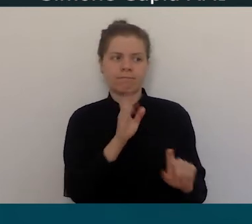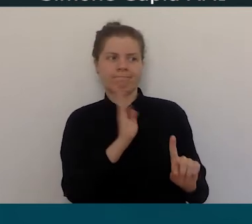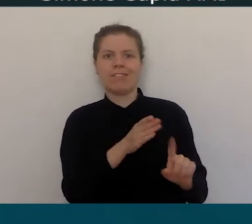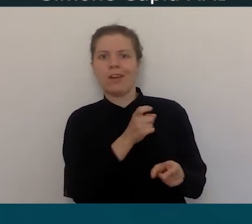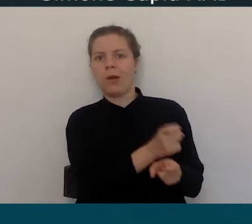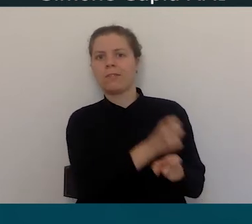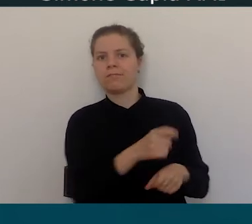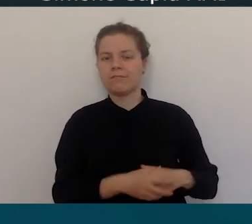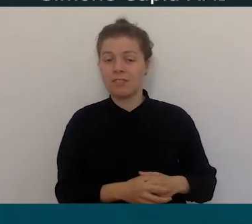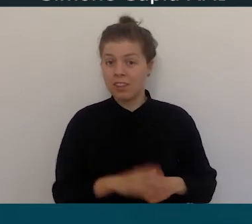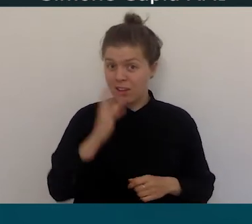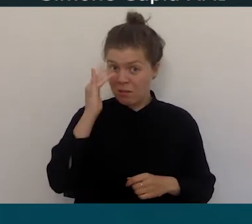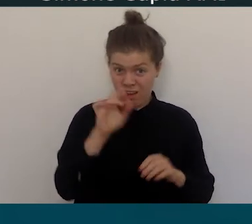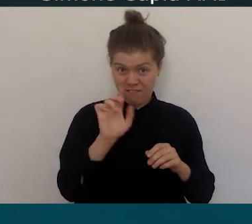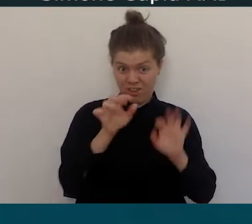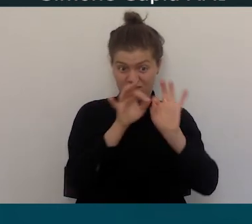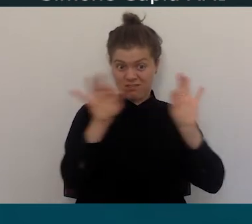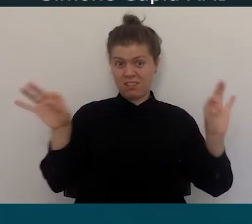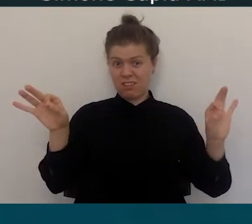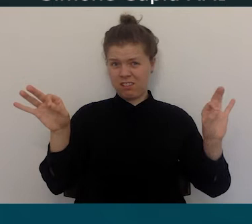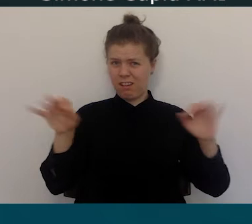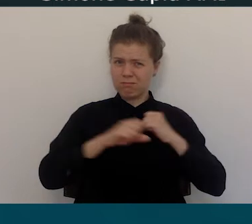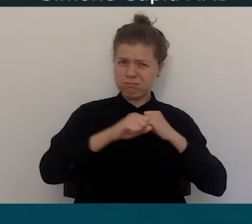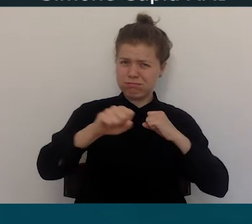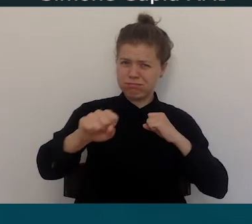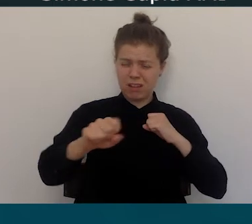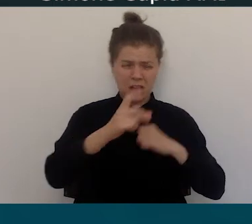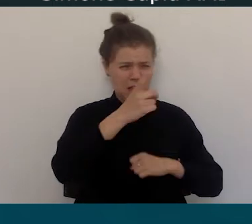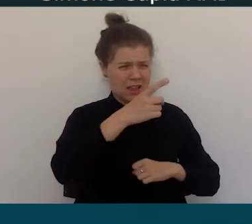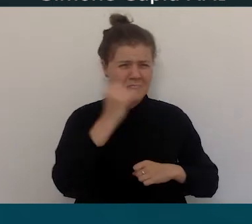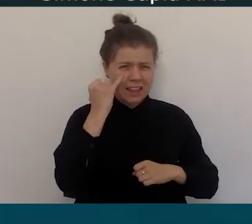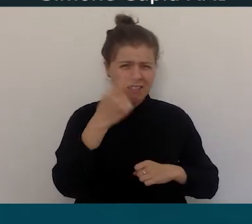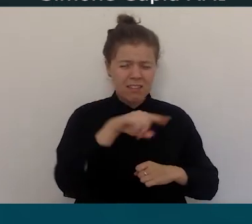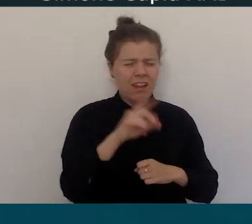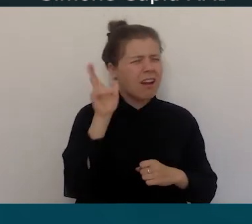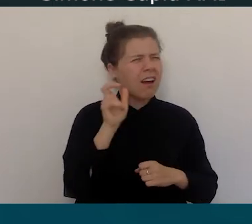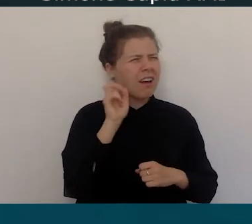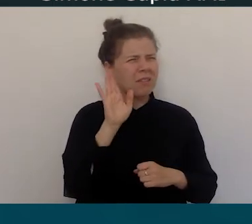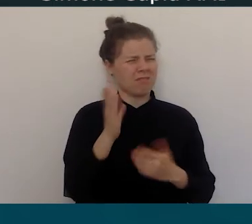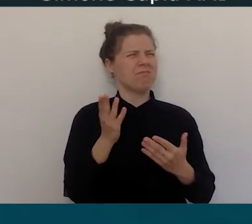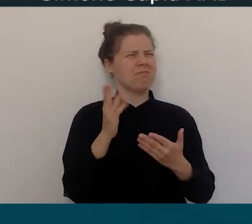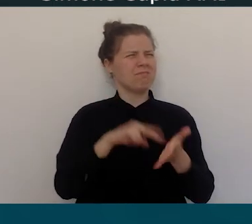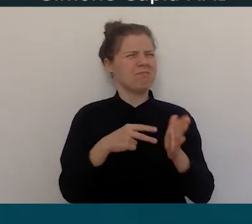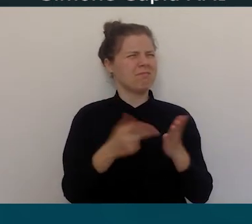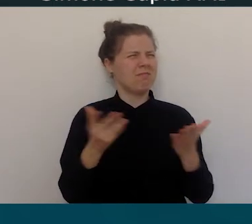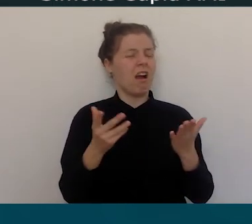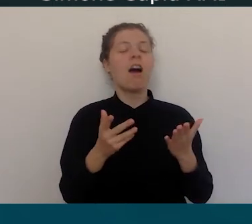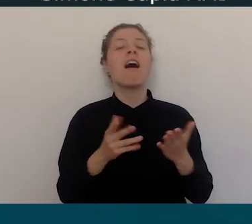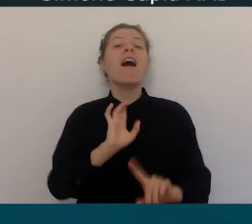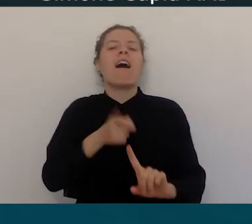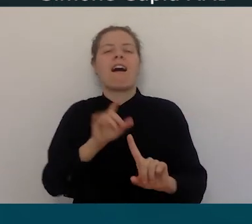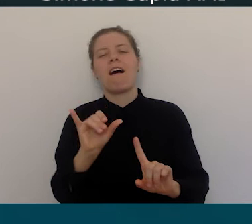jovial poking of fun is the burden of your personal being is going to be lost on anybody. That's really all it's saying. How about this one?